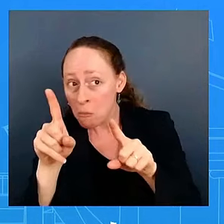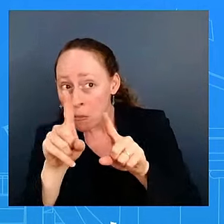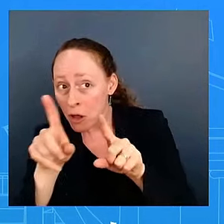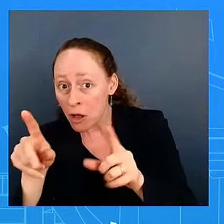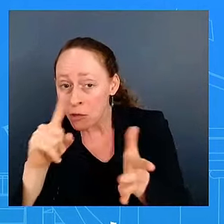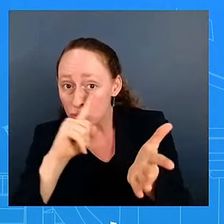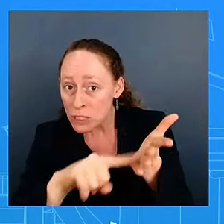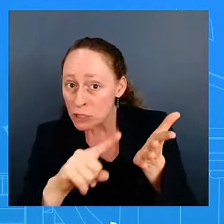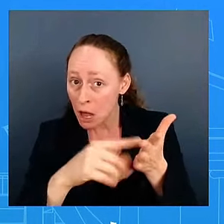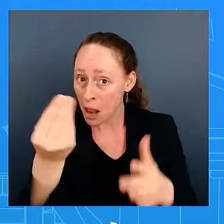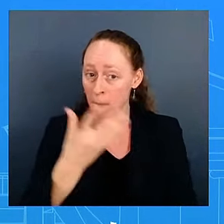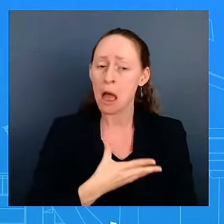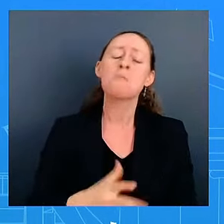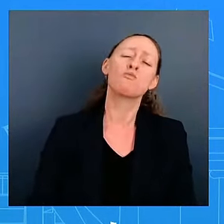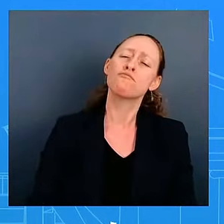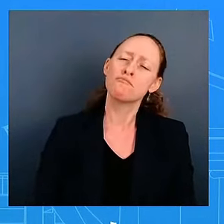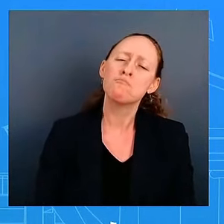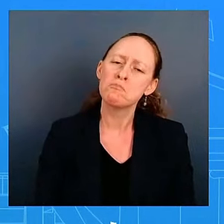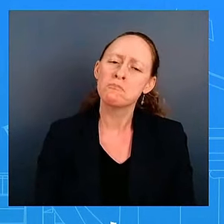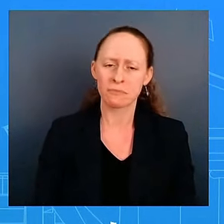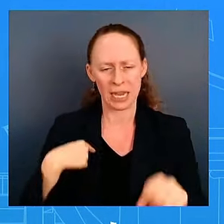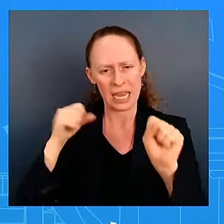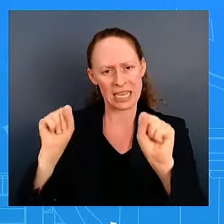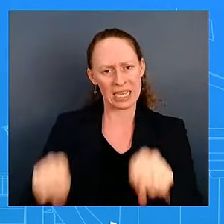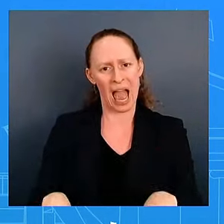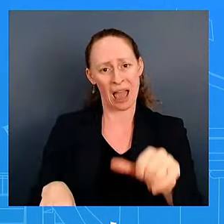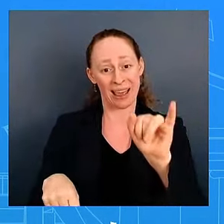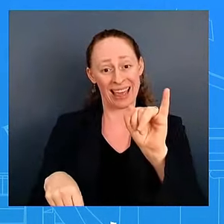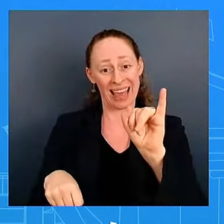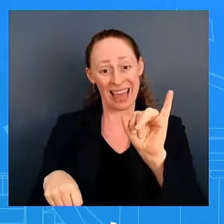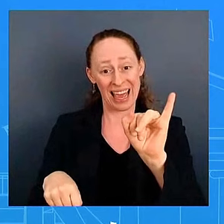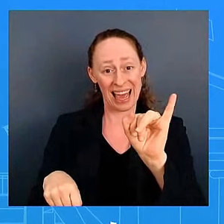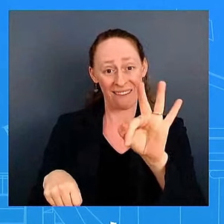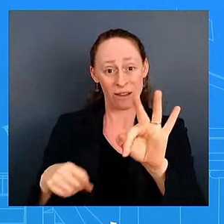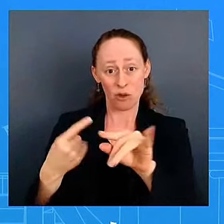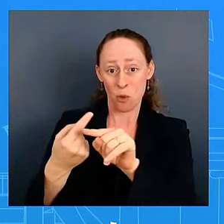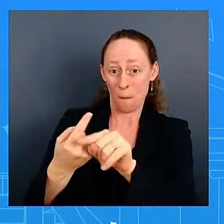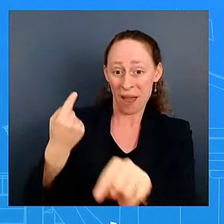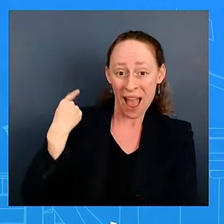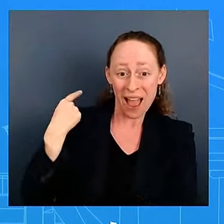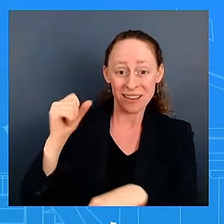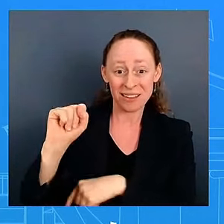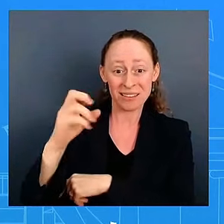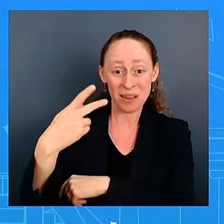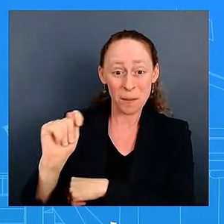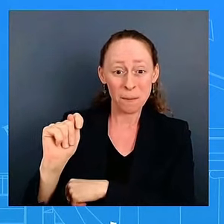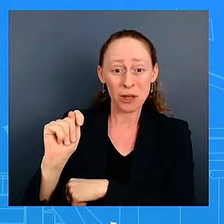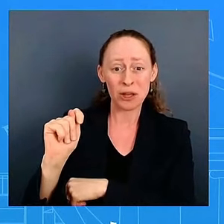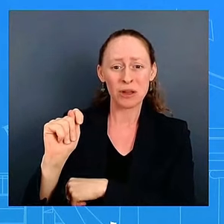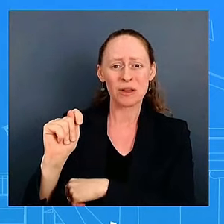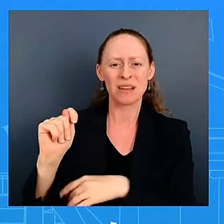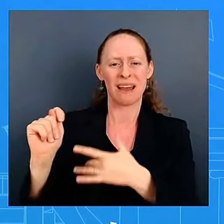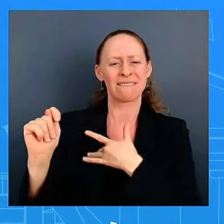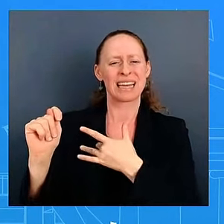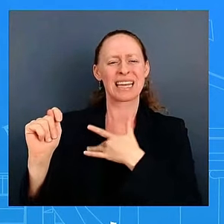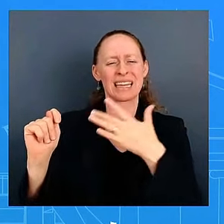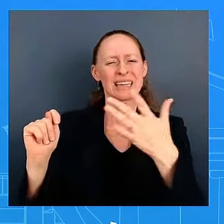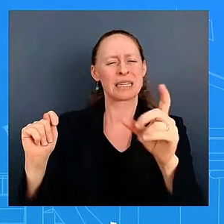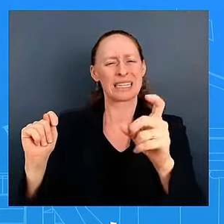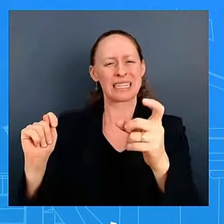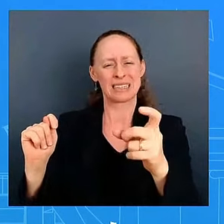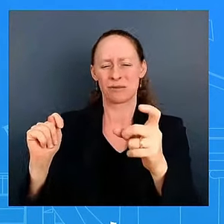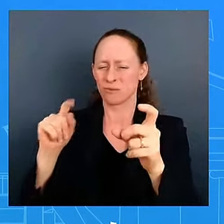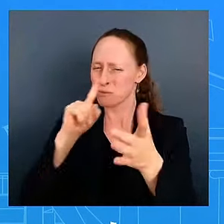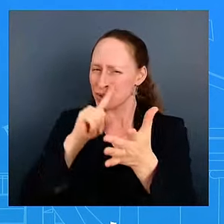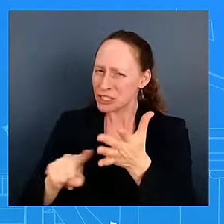right, that is something that I probably should give a little space to kind of see exactly what you're speaking of. Okay, right? And that's fine if